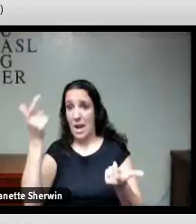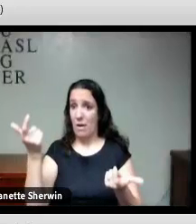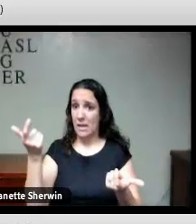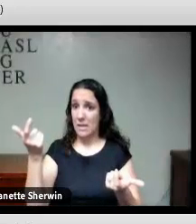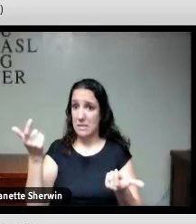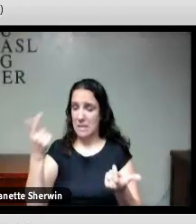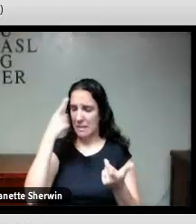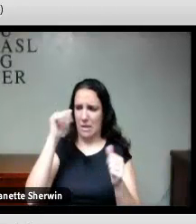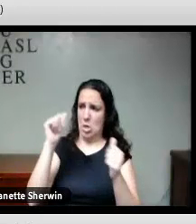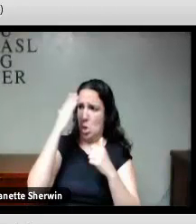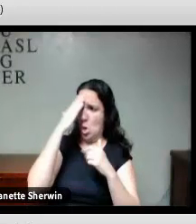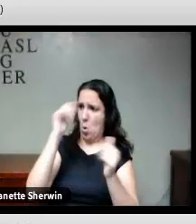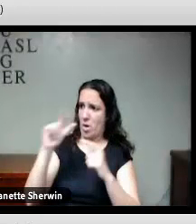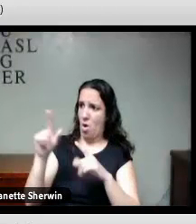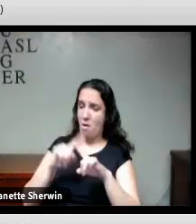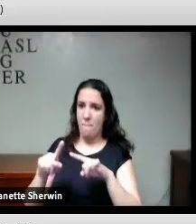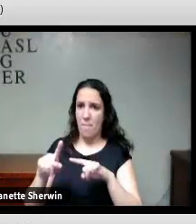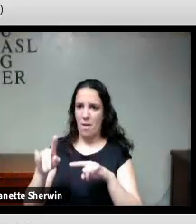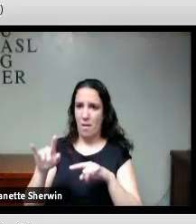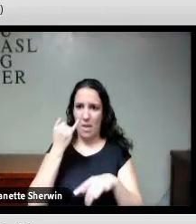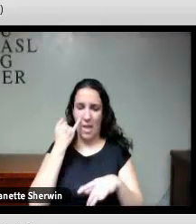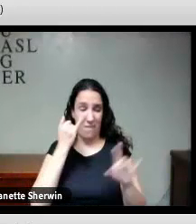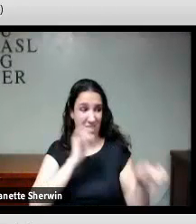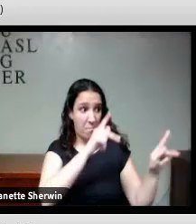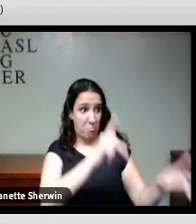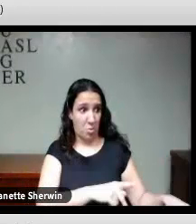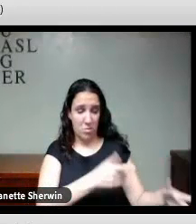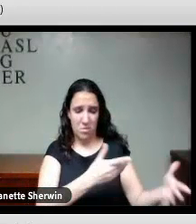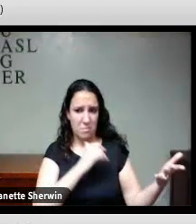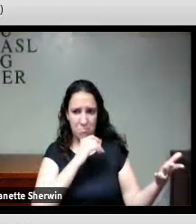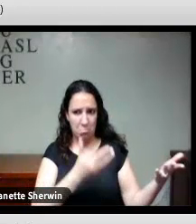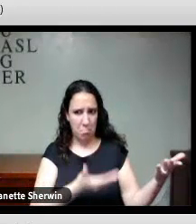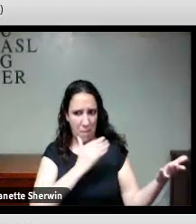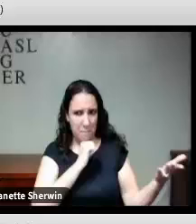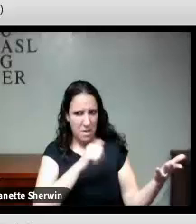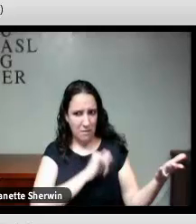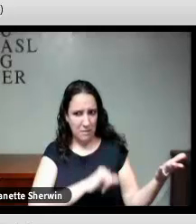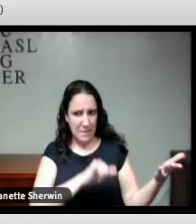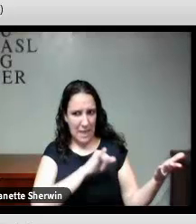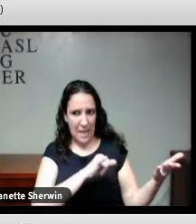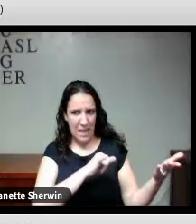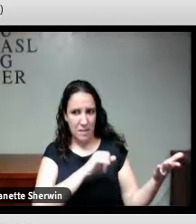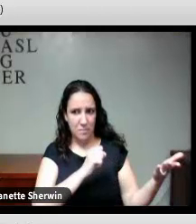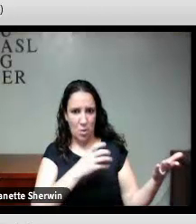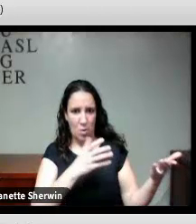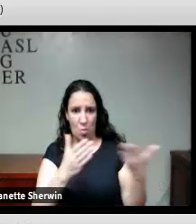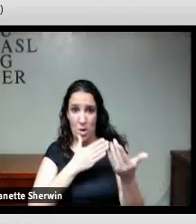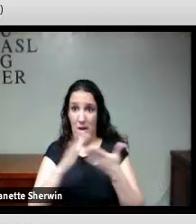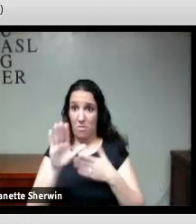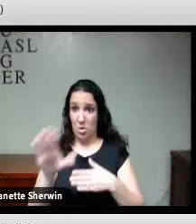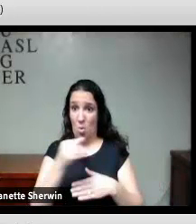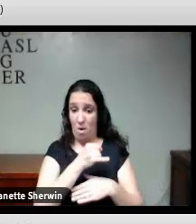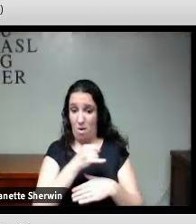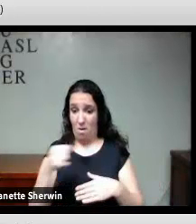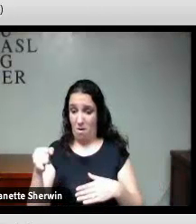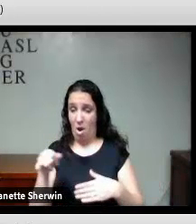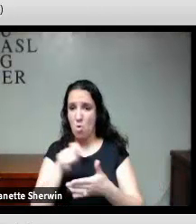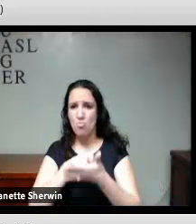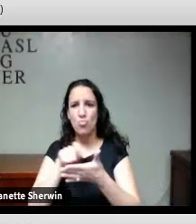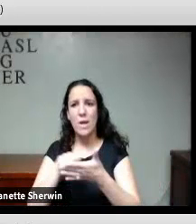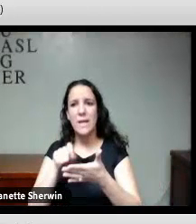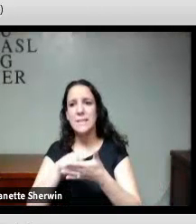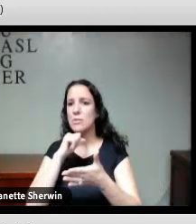But that doesn't mean the person that has an issue is that way. So whatever your blank is, put it on your handout so that you don't